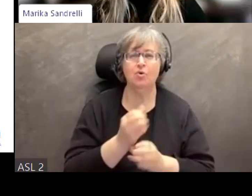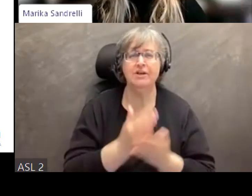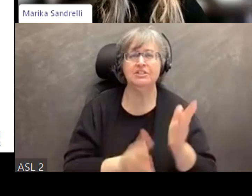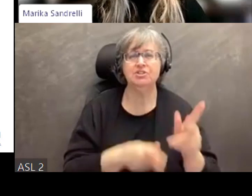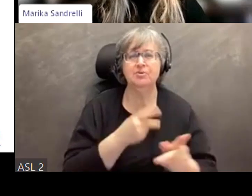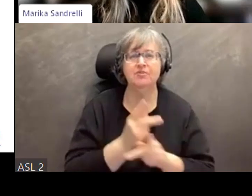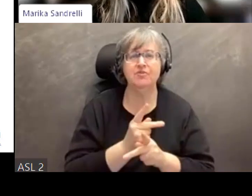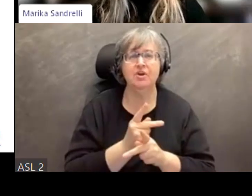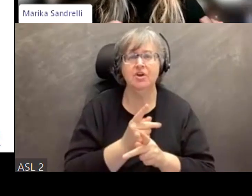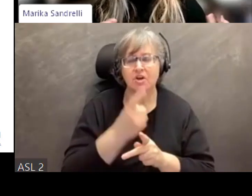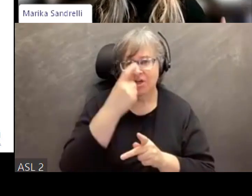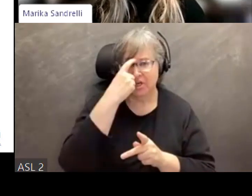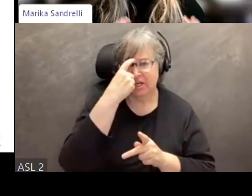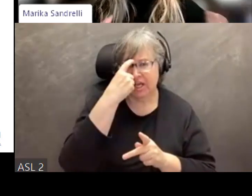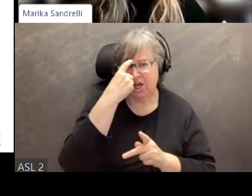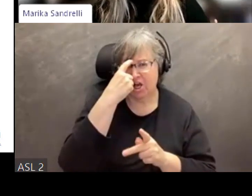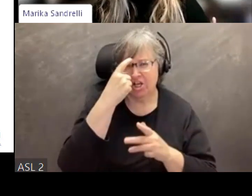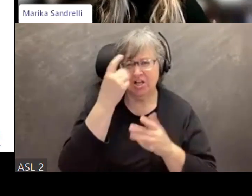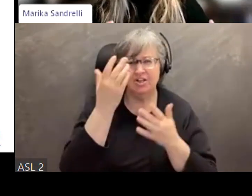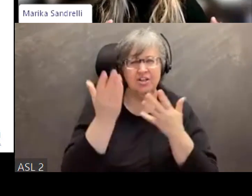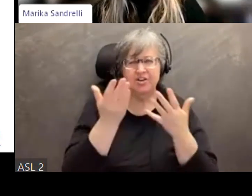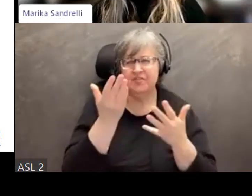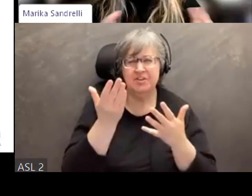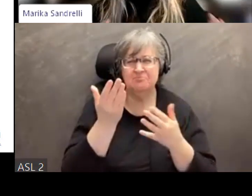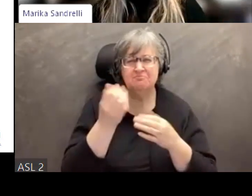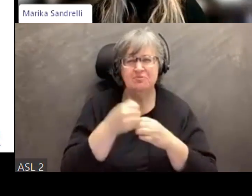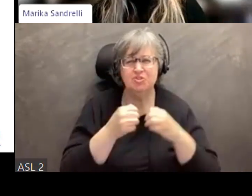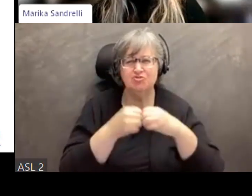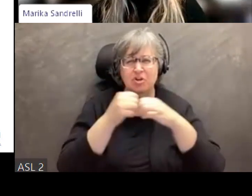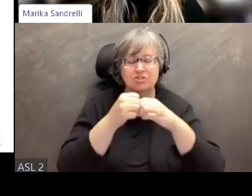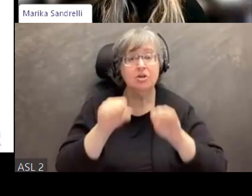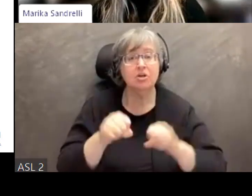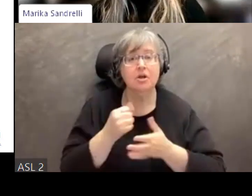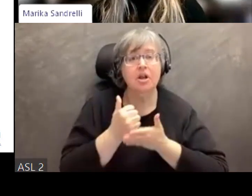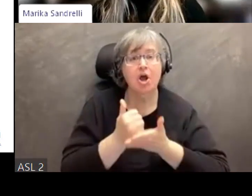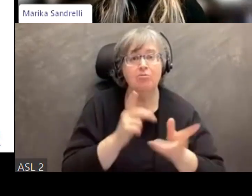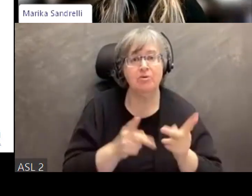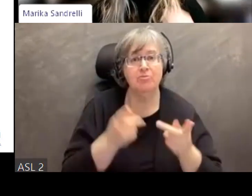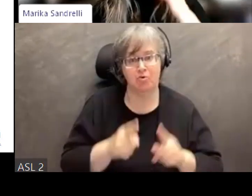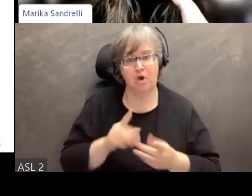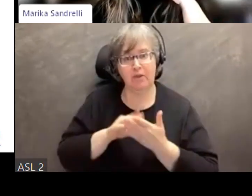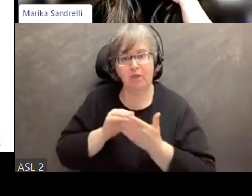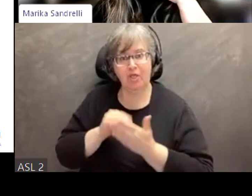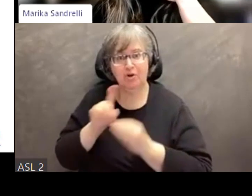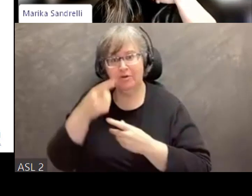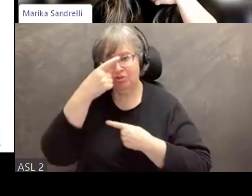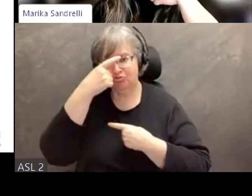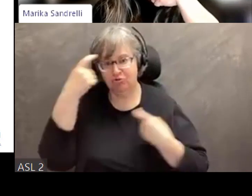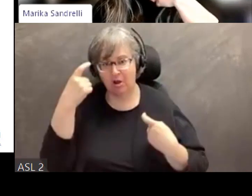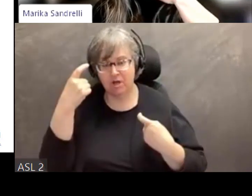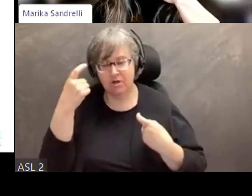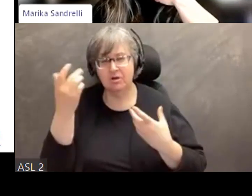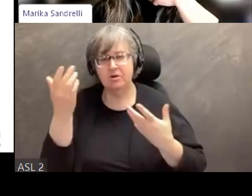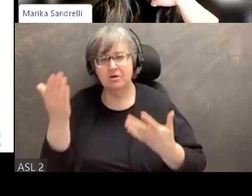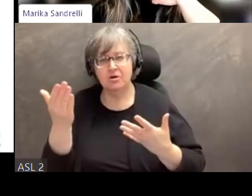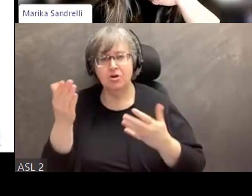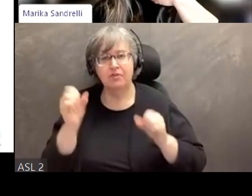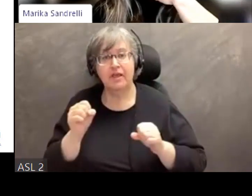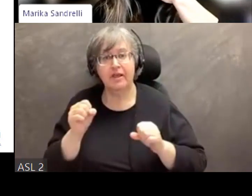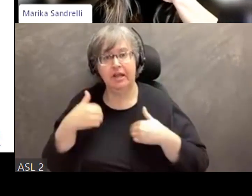create some kind of cognitive scaffold or something that can help people when they learn about